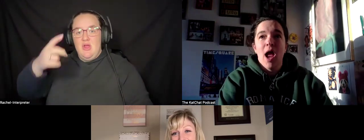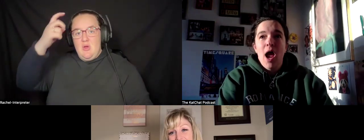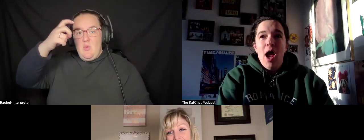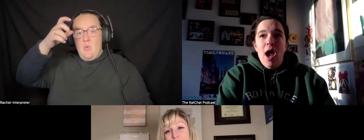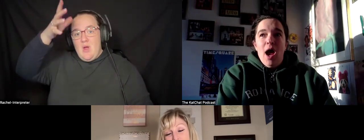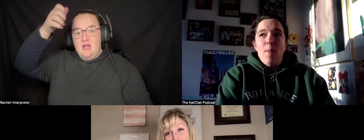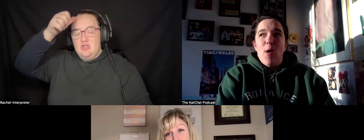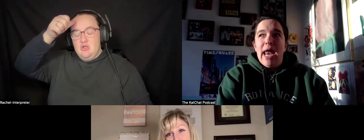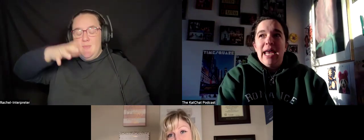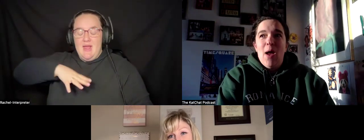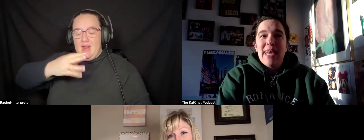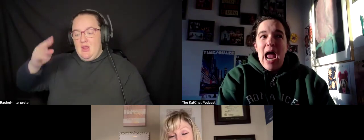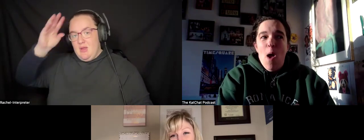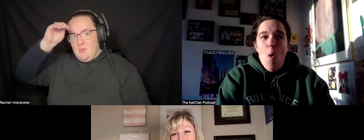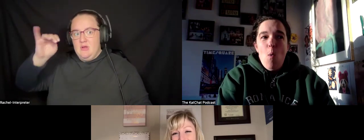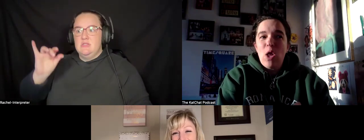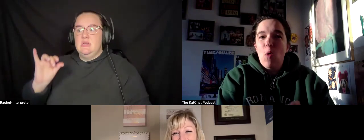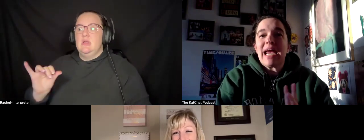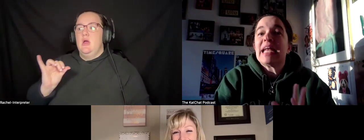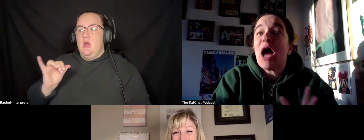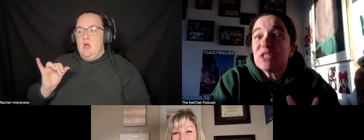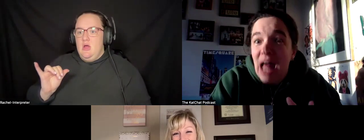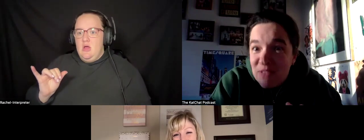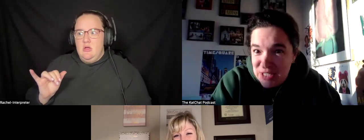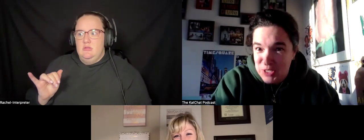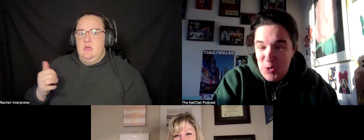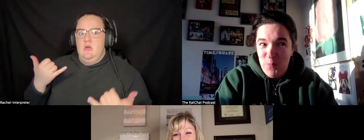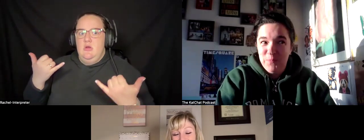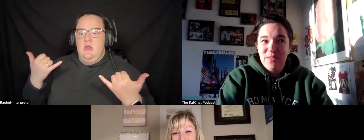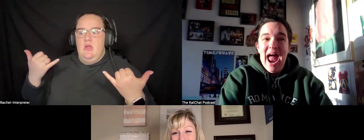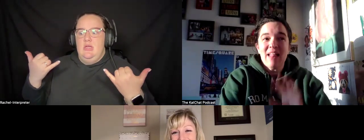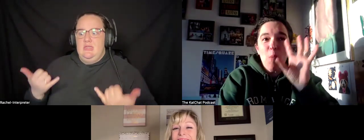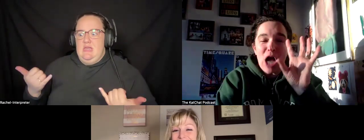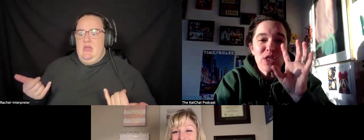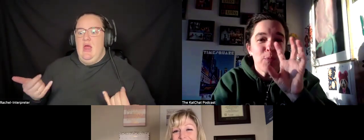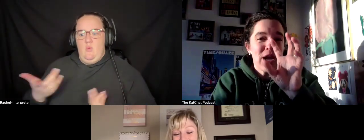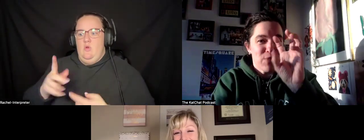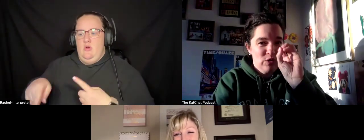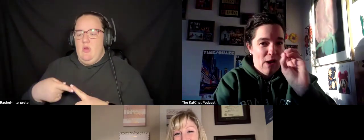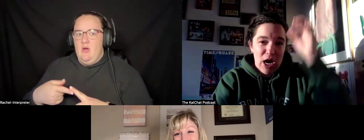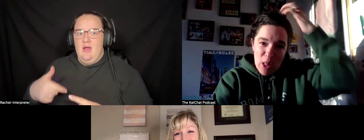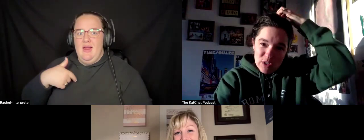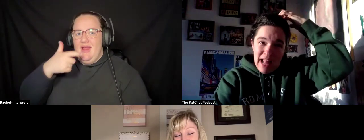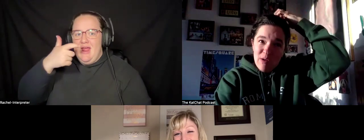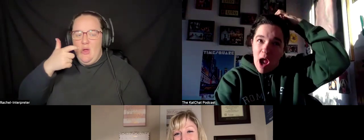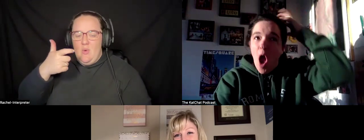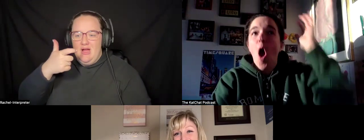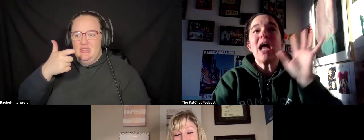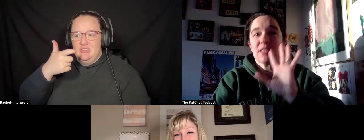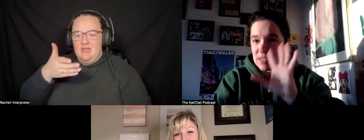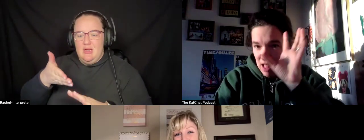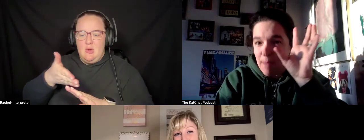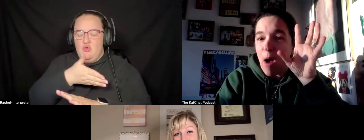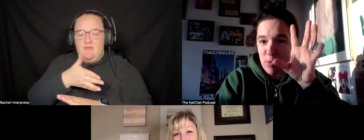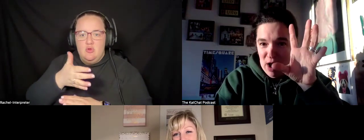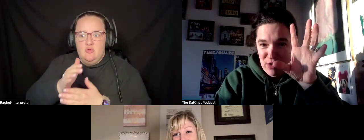was like, oh boy, now what are we getting ourselves into? And I'm watching Yeah. the preview very closely. I was like,